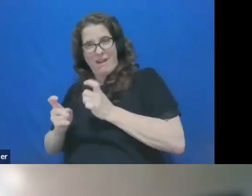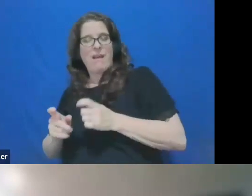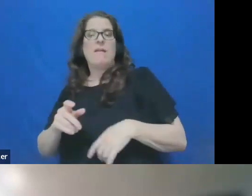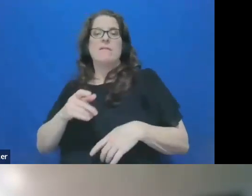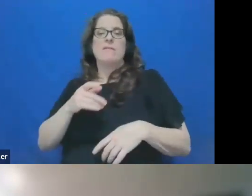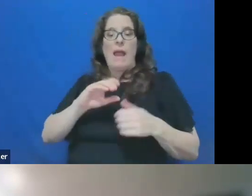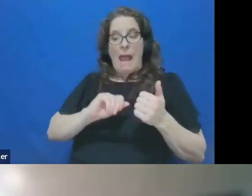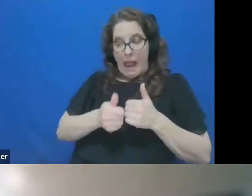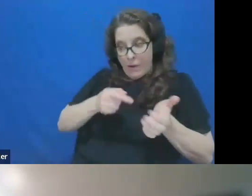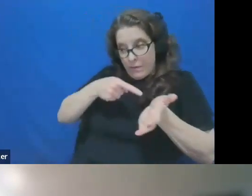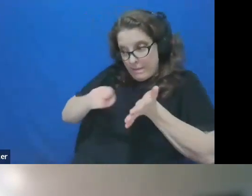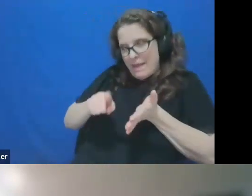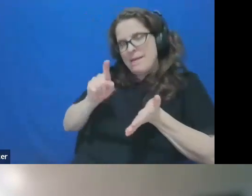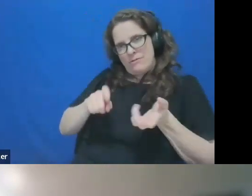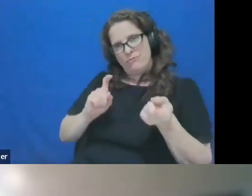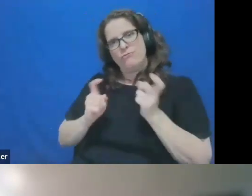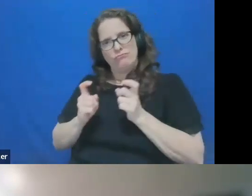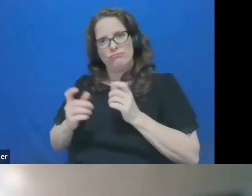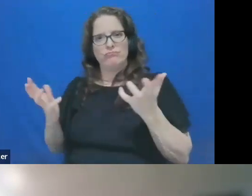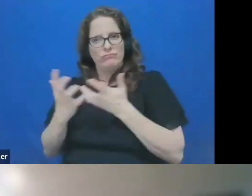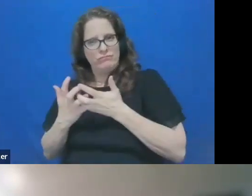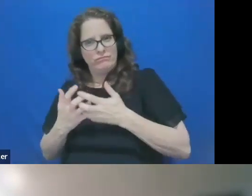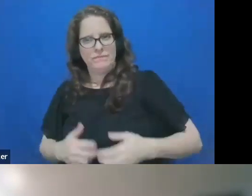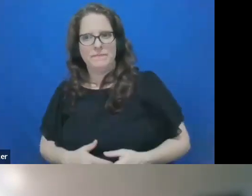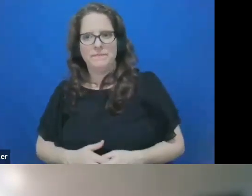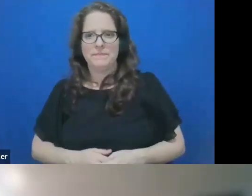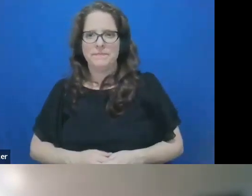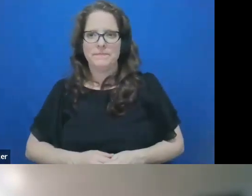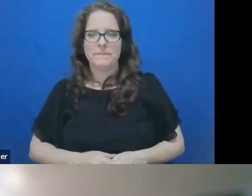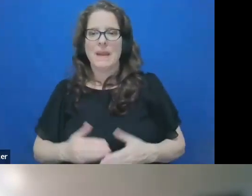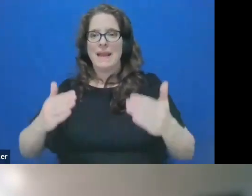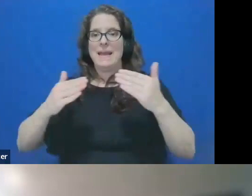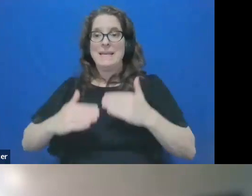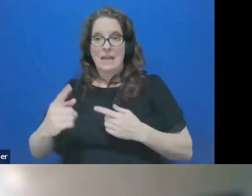Okay, great. Thank you. How much is it